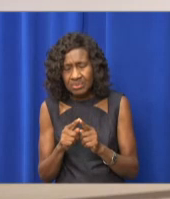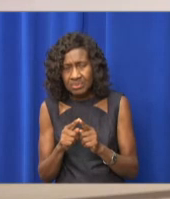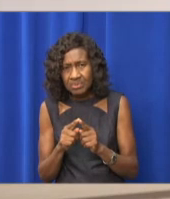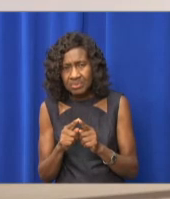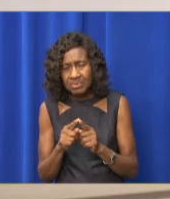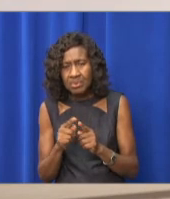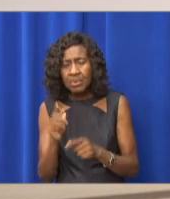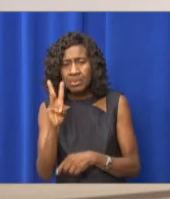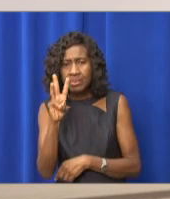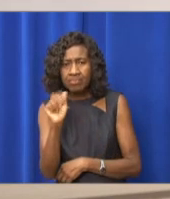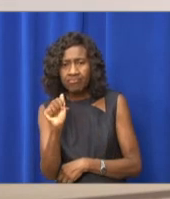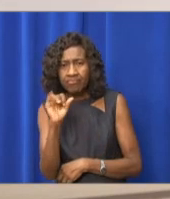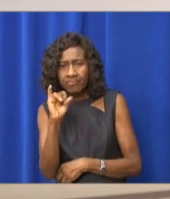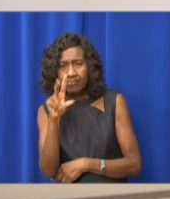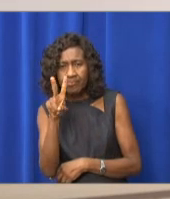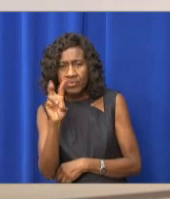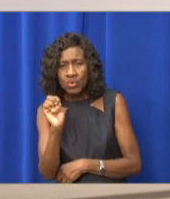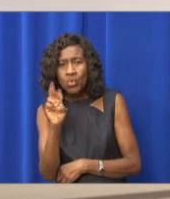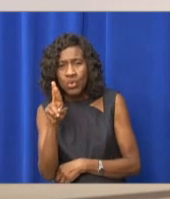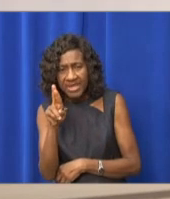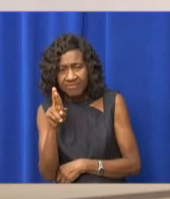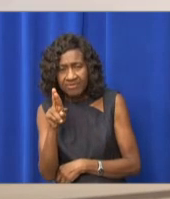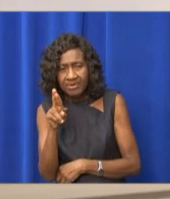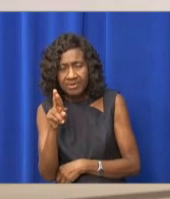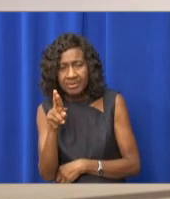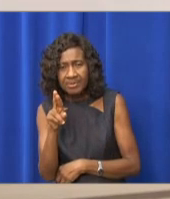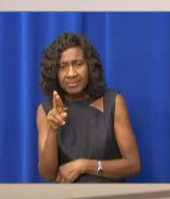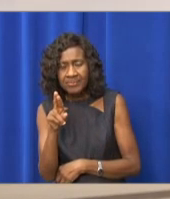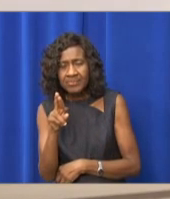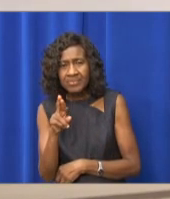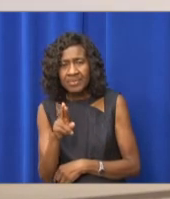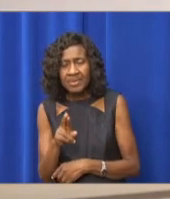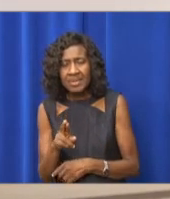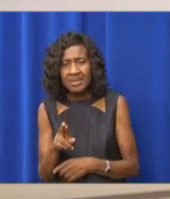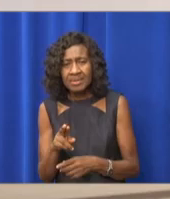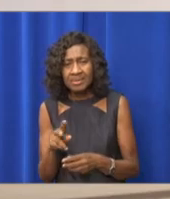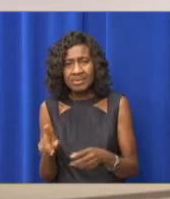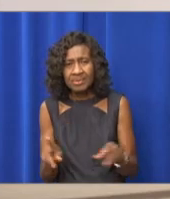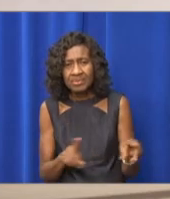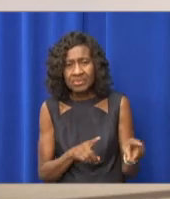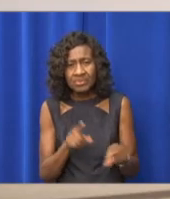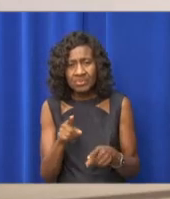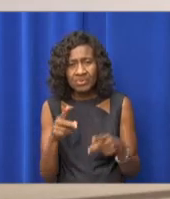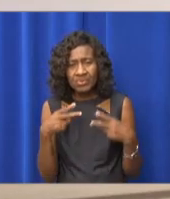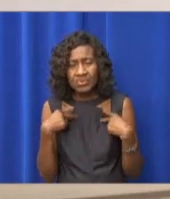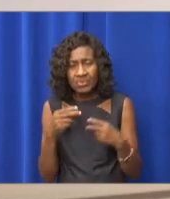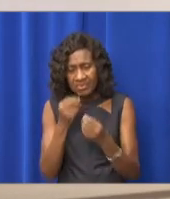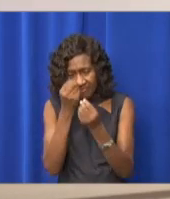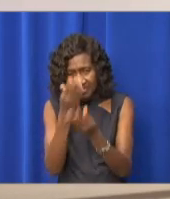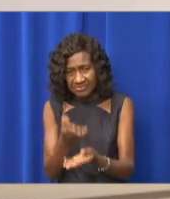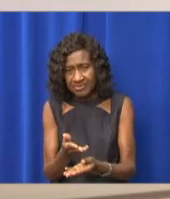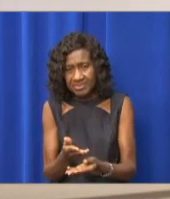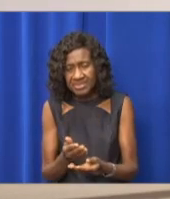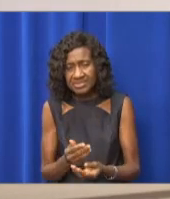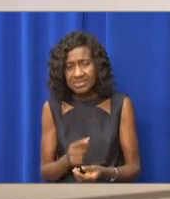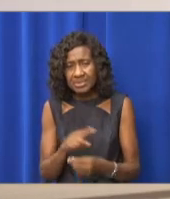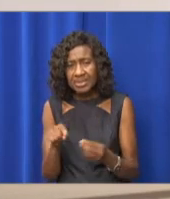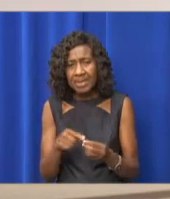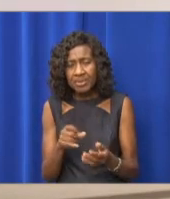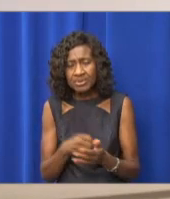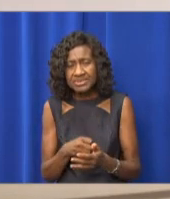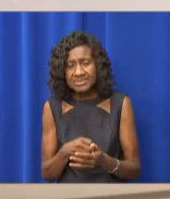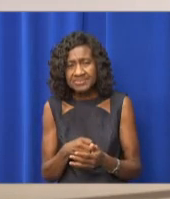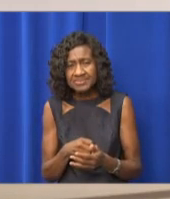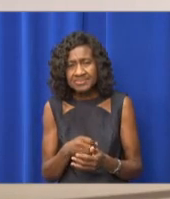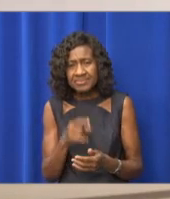visas for these individuals who may be going on these flights? Do you have any update on that you can share with us? Yes, we